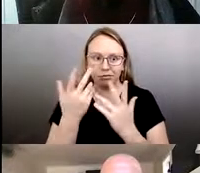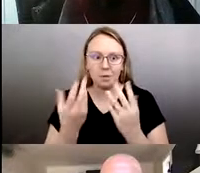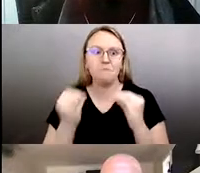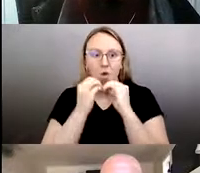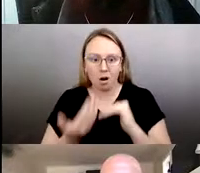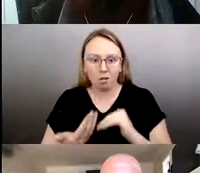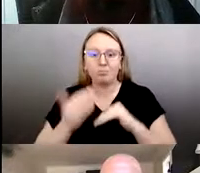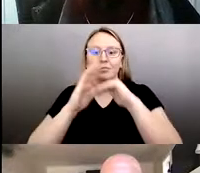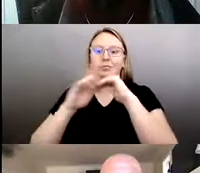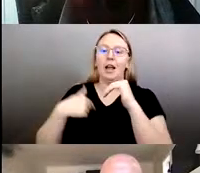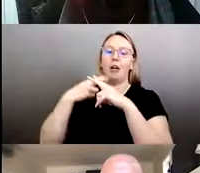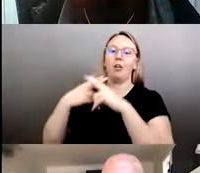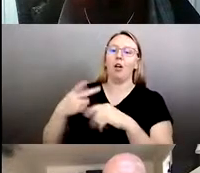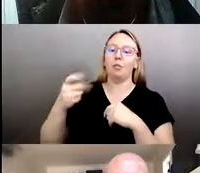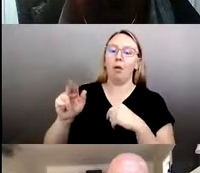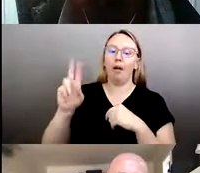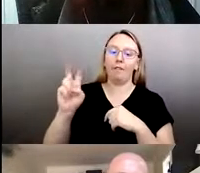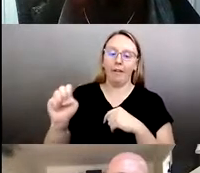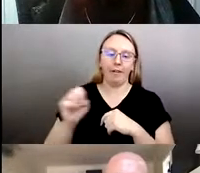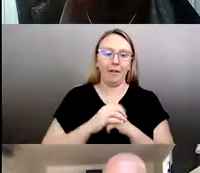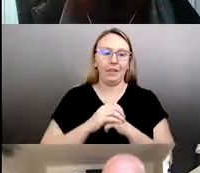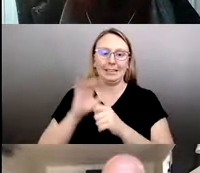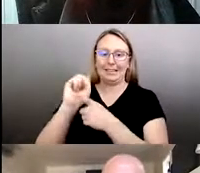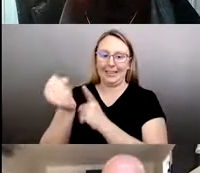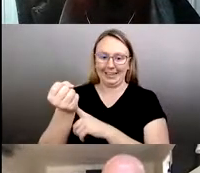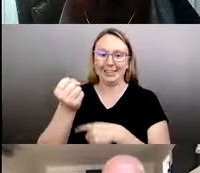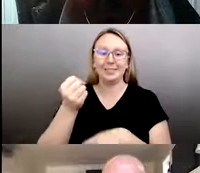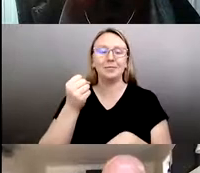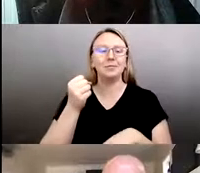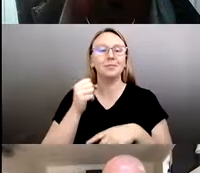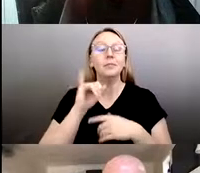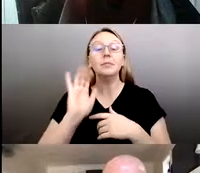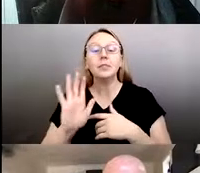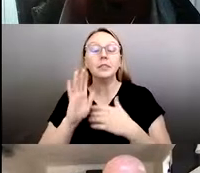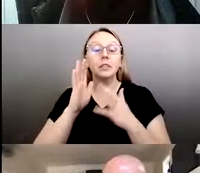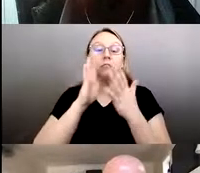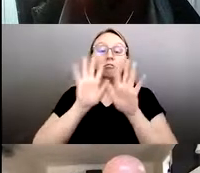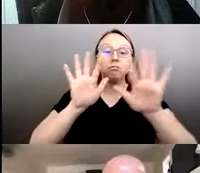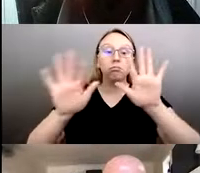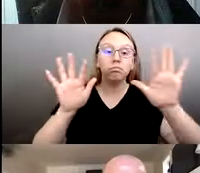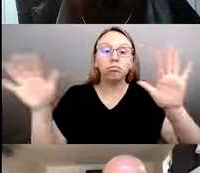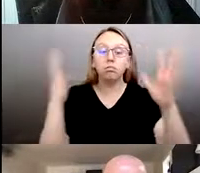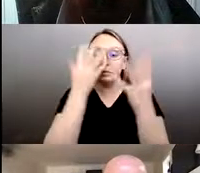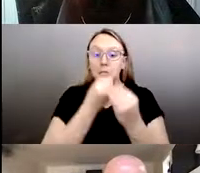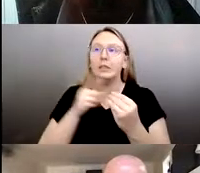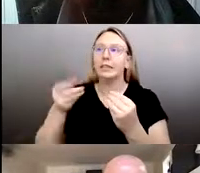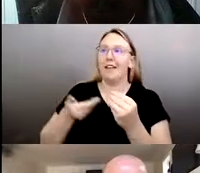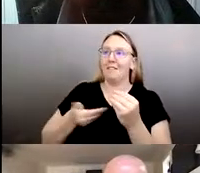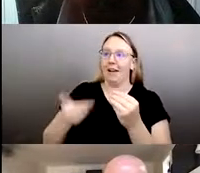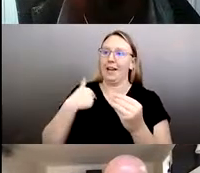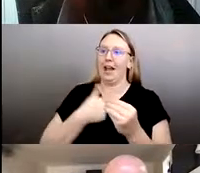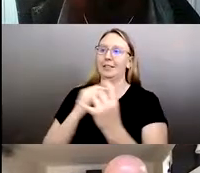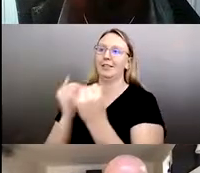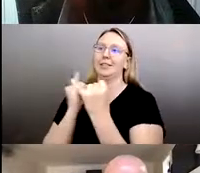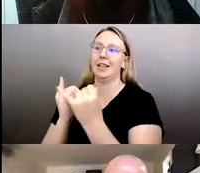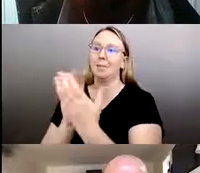a pavé setting. Fearless in his collecting and display, he invites us to all do the same, to collect